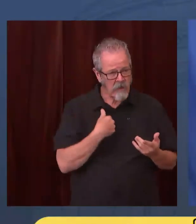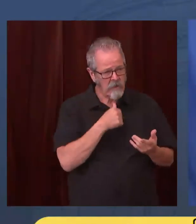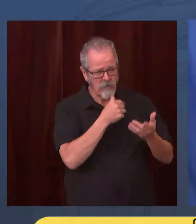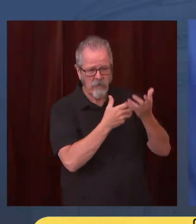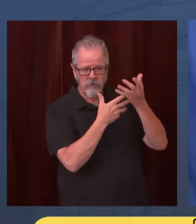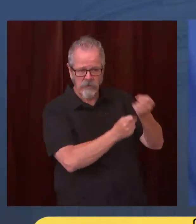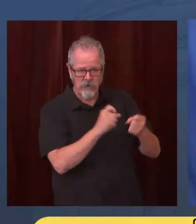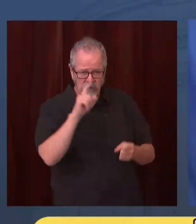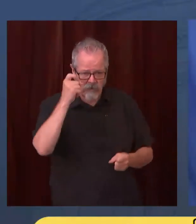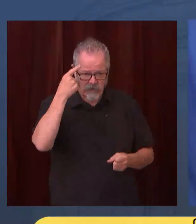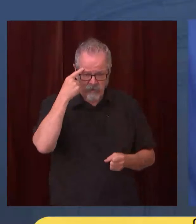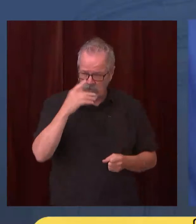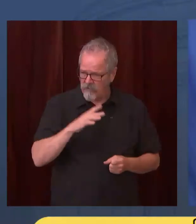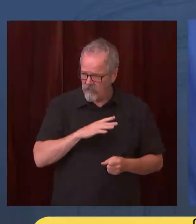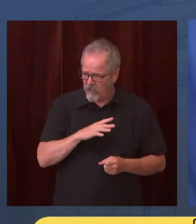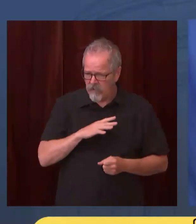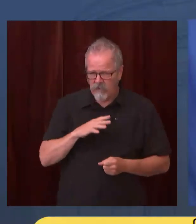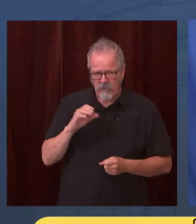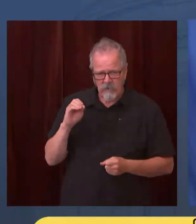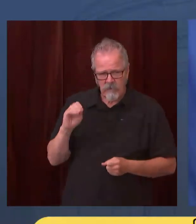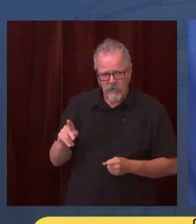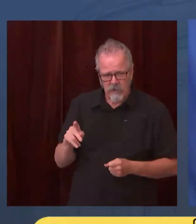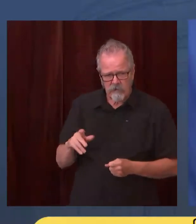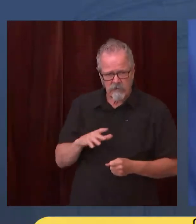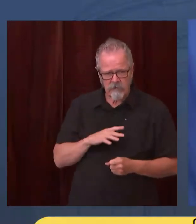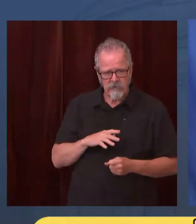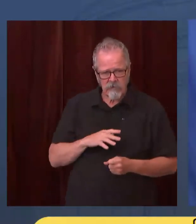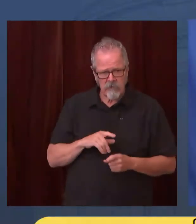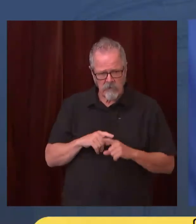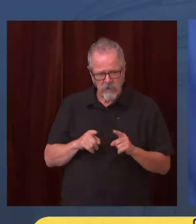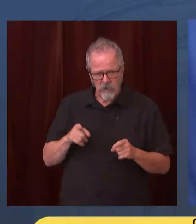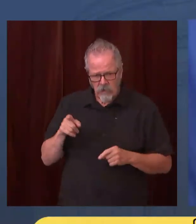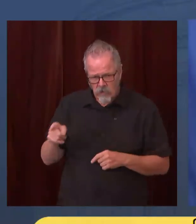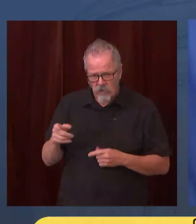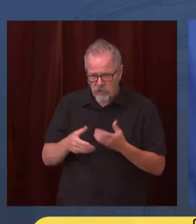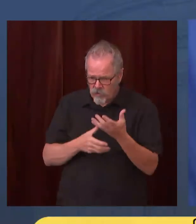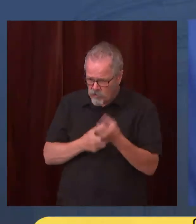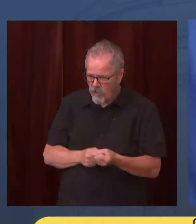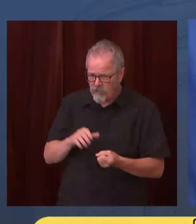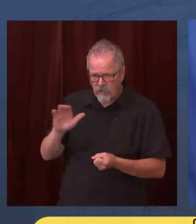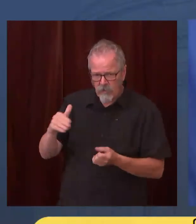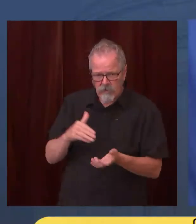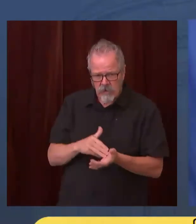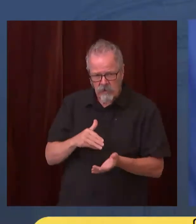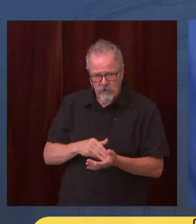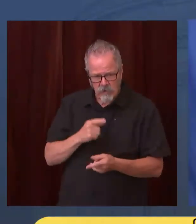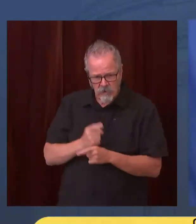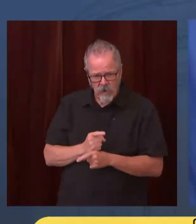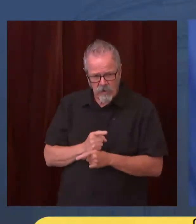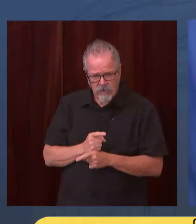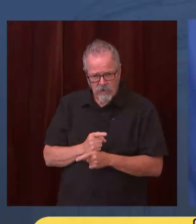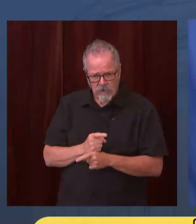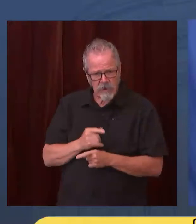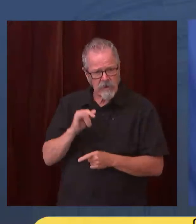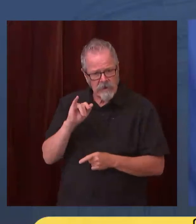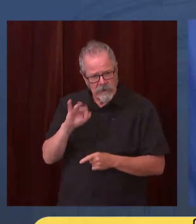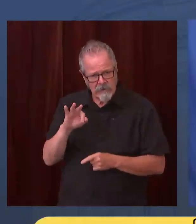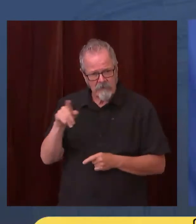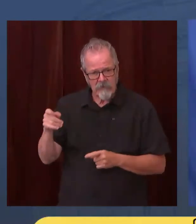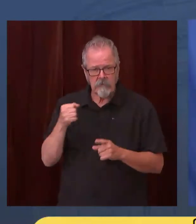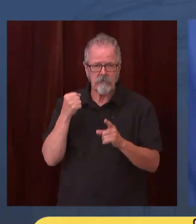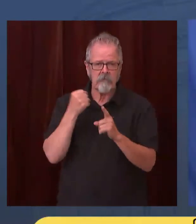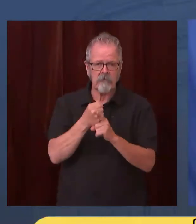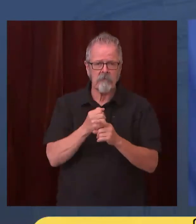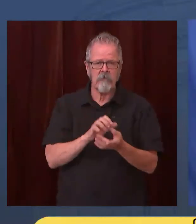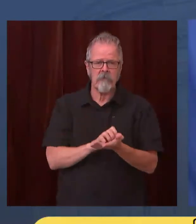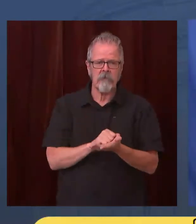be the case. But you do trust your physician when you get cancer and you follow his or her advice. You do trust